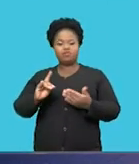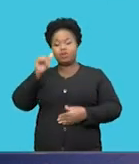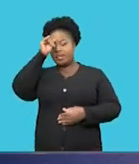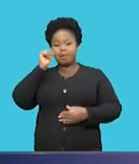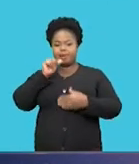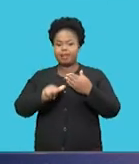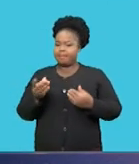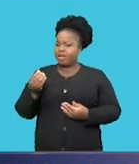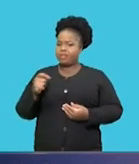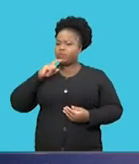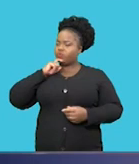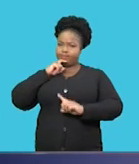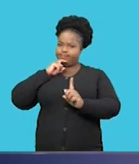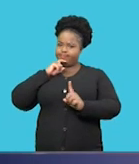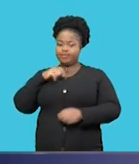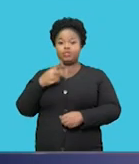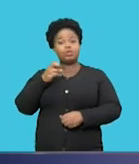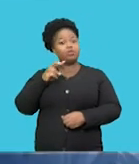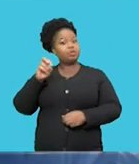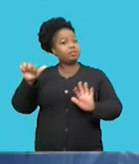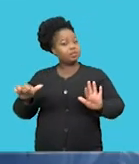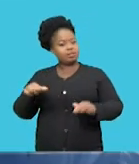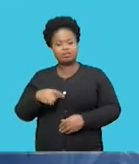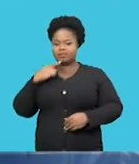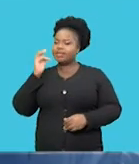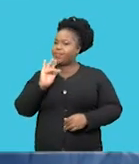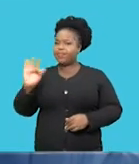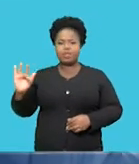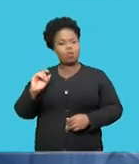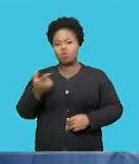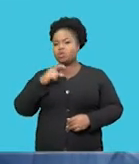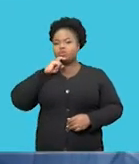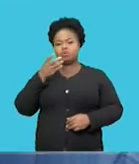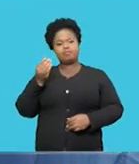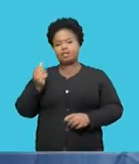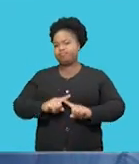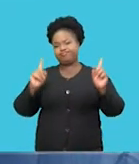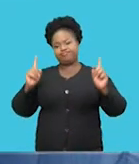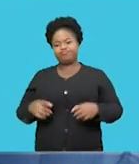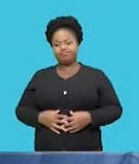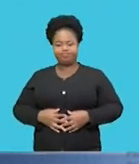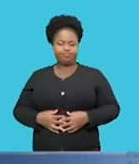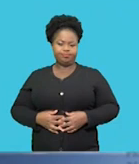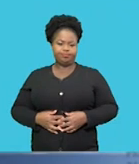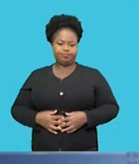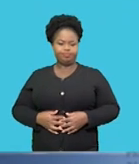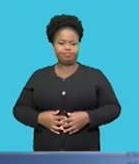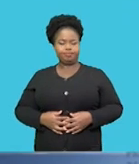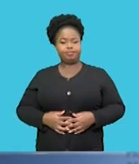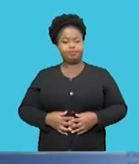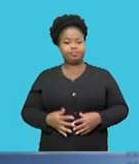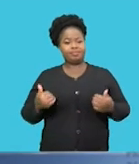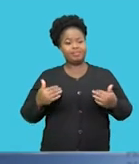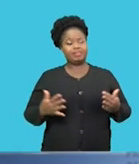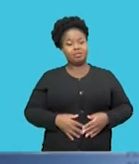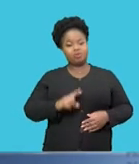imali. Wabesethi ngonyaka ka-2026 ayikho indawo yoba isasebenzisa imali engukesh. From the 1st